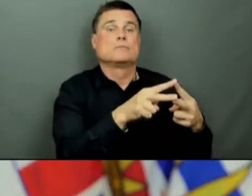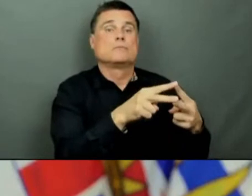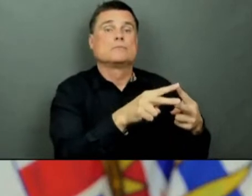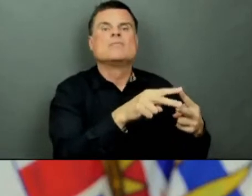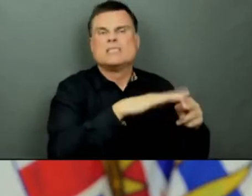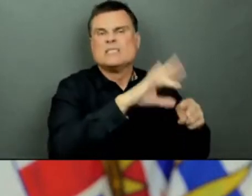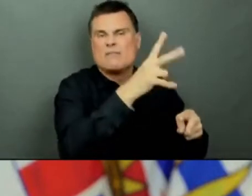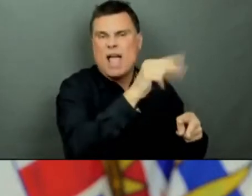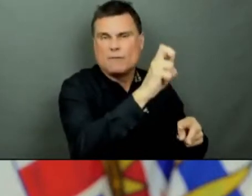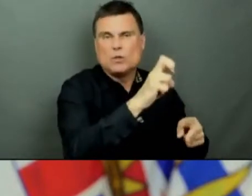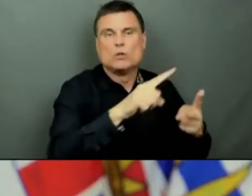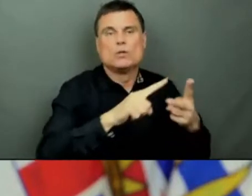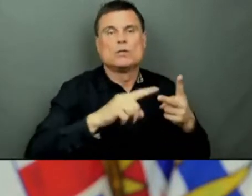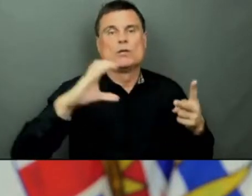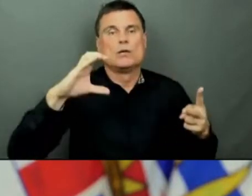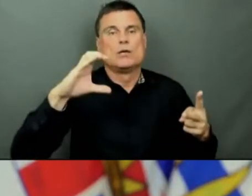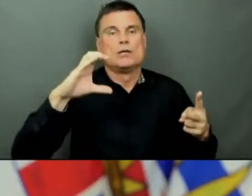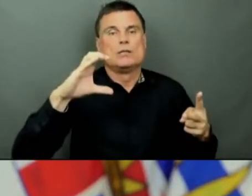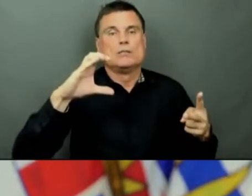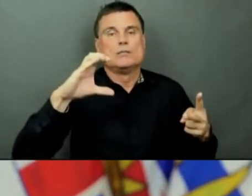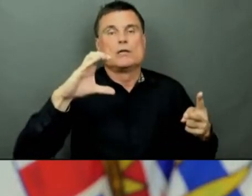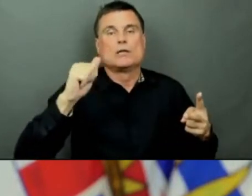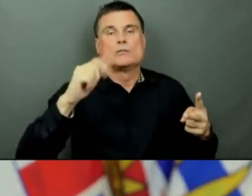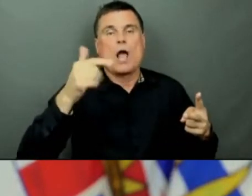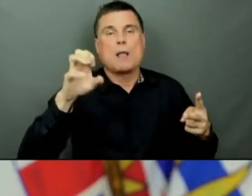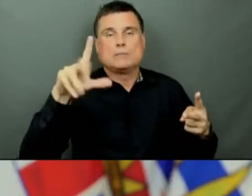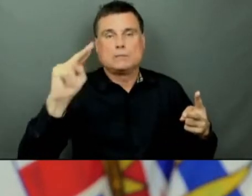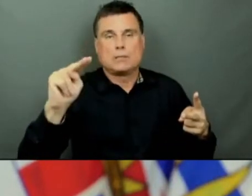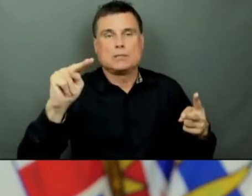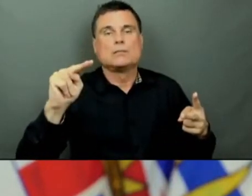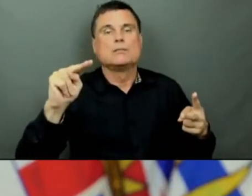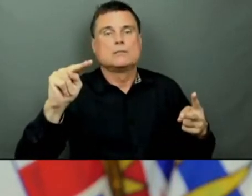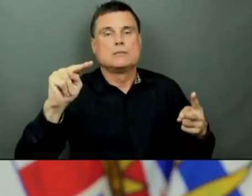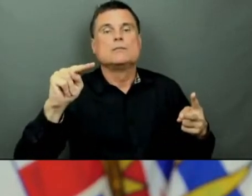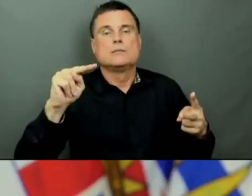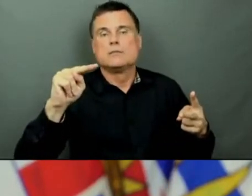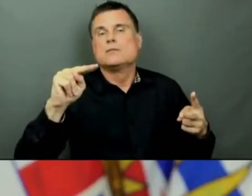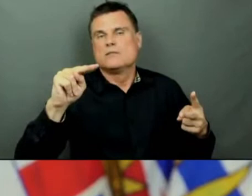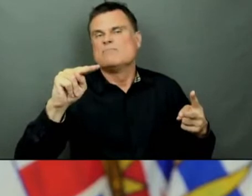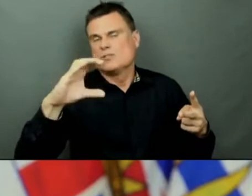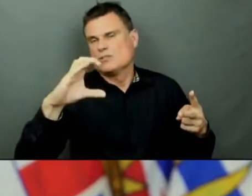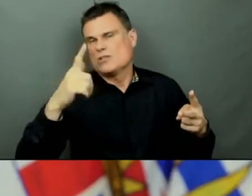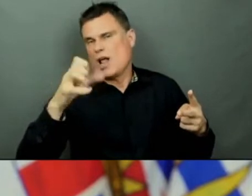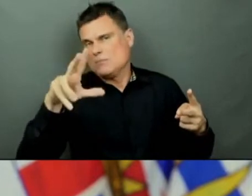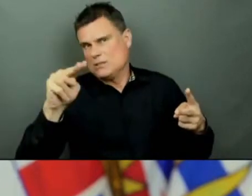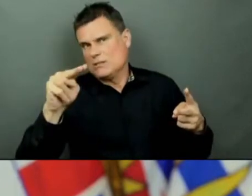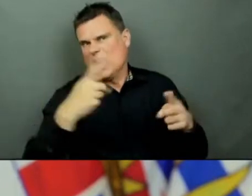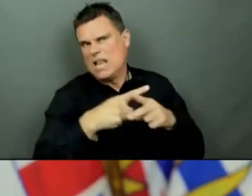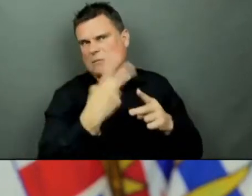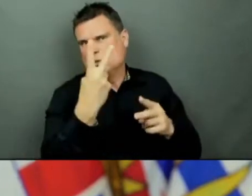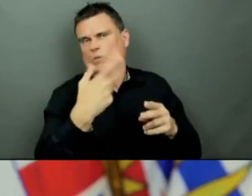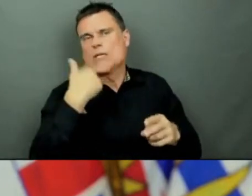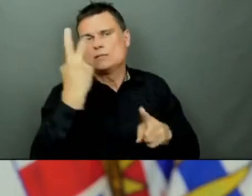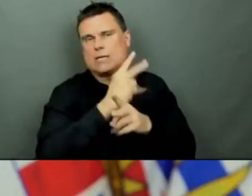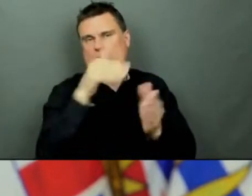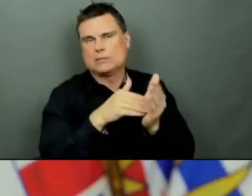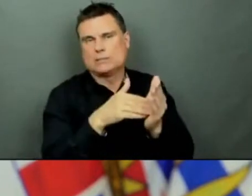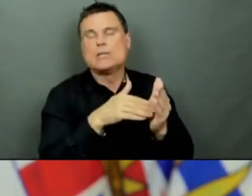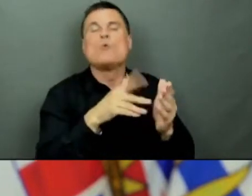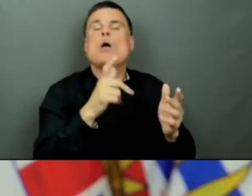taken by local public health and by my public health colleagues to manage with those facilities, but they have not yet been